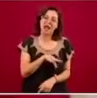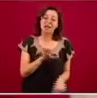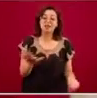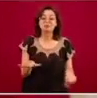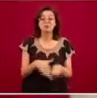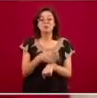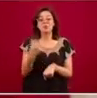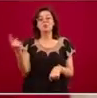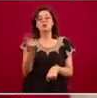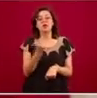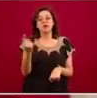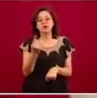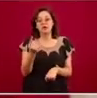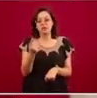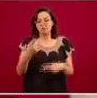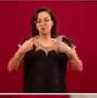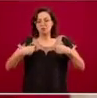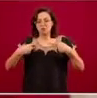Because